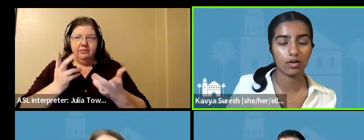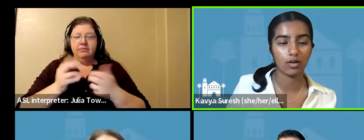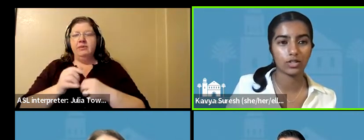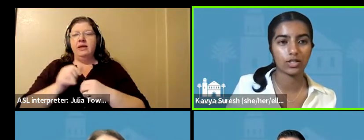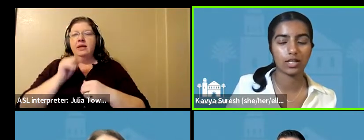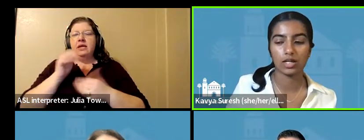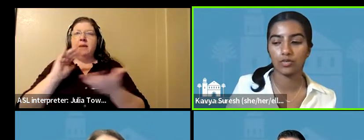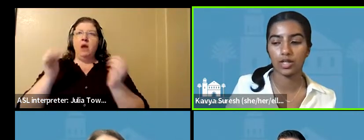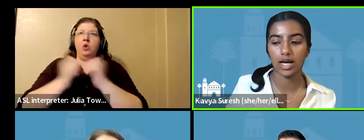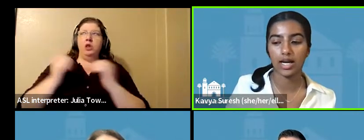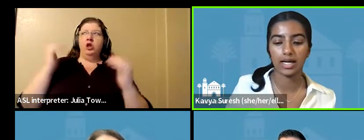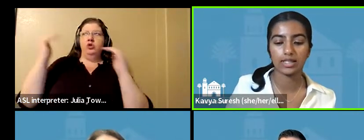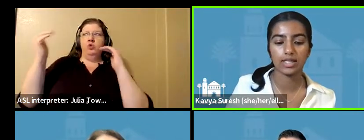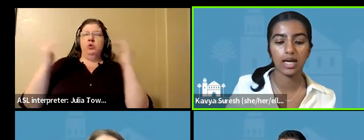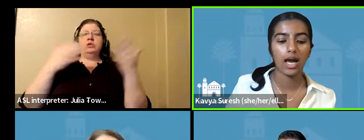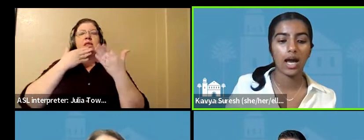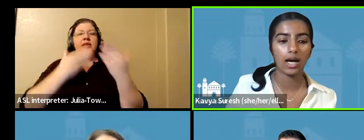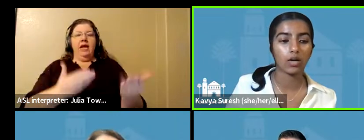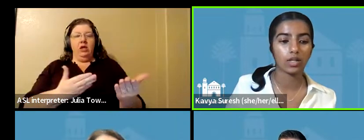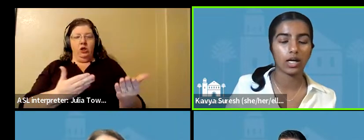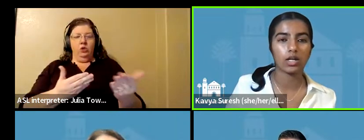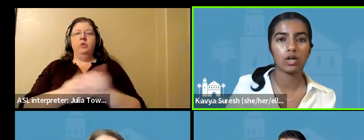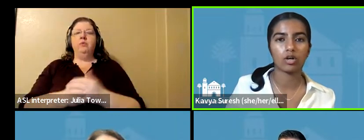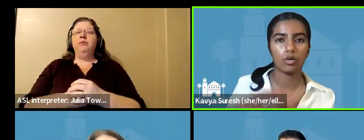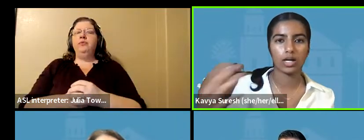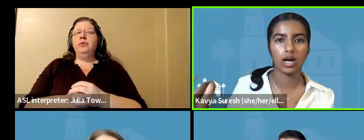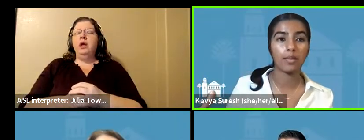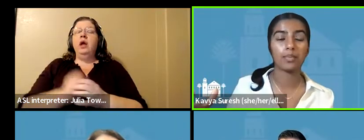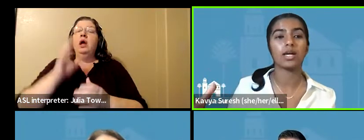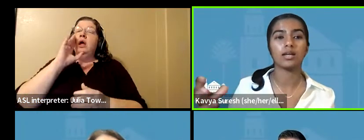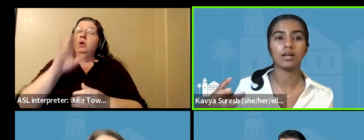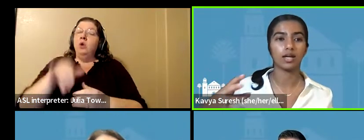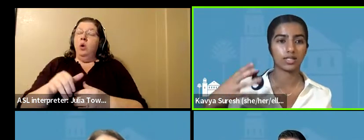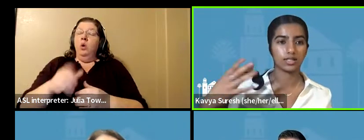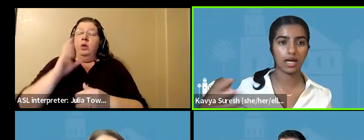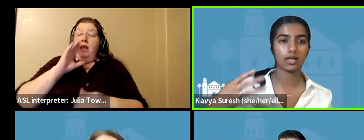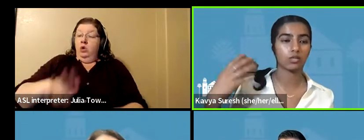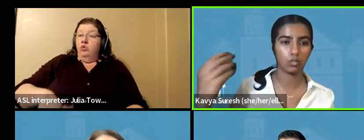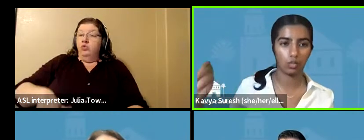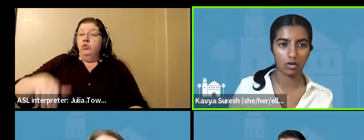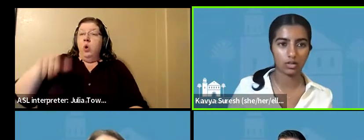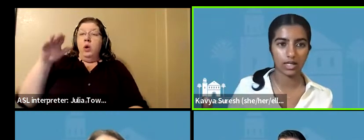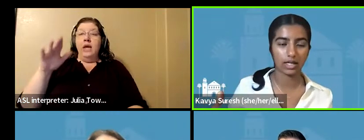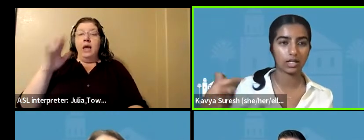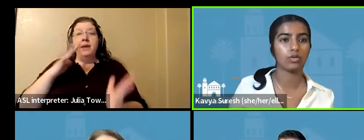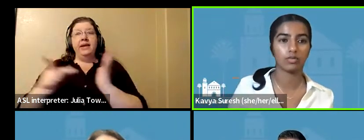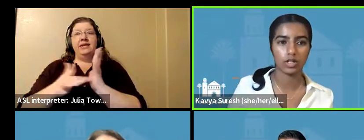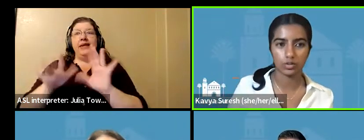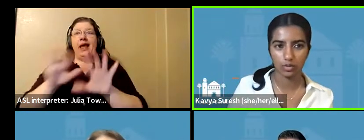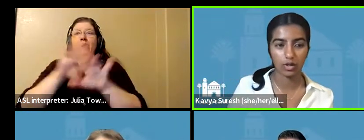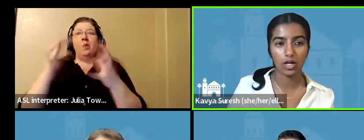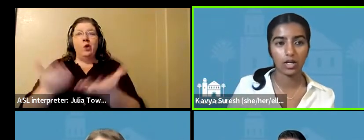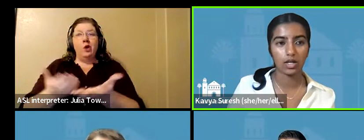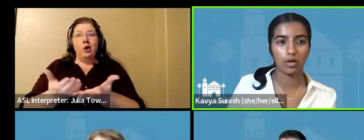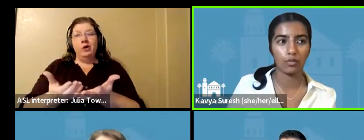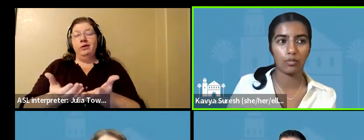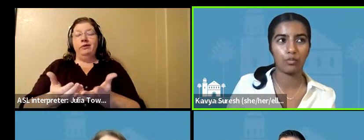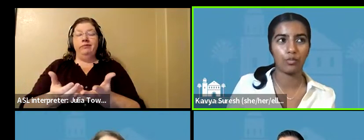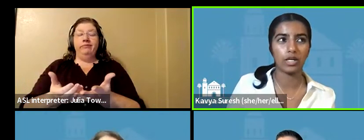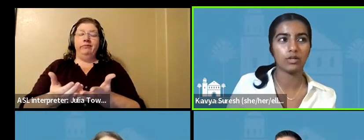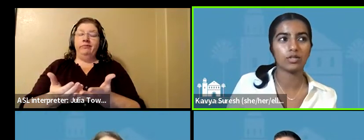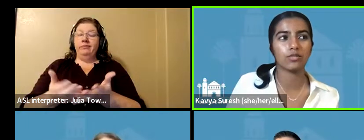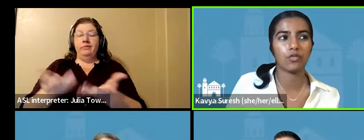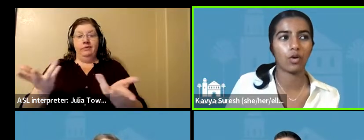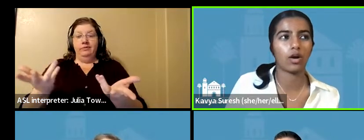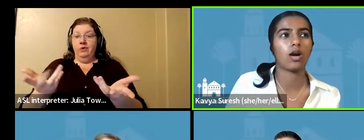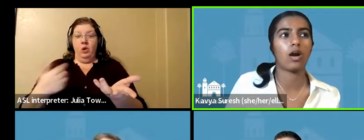using the technology. So thank you for that. And I know that growing up in a tech world, tech universe where